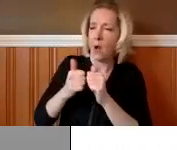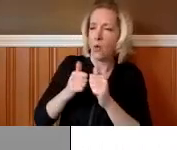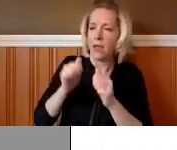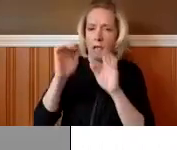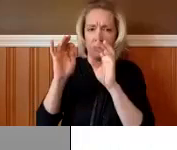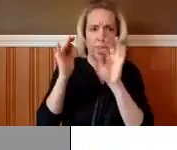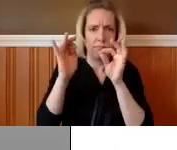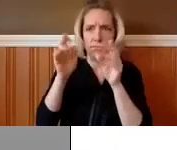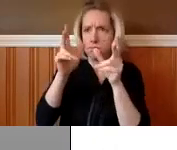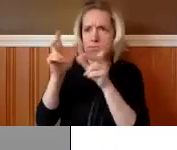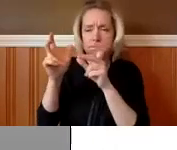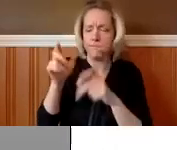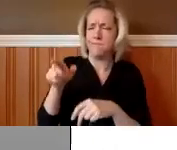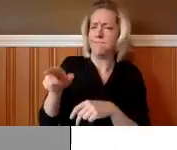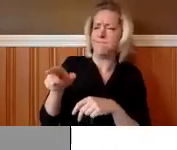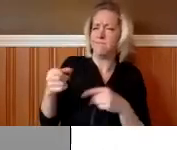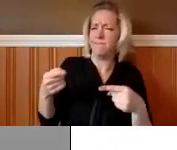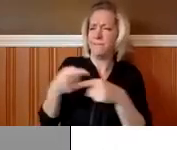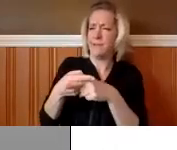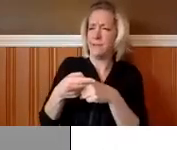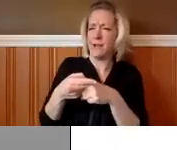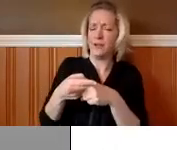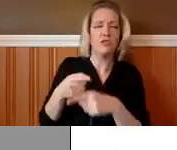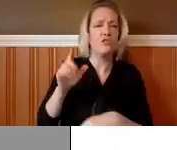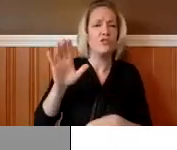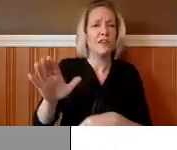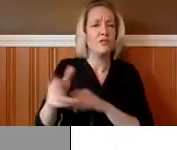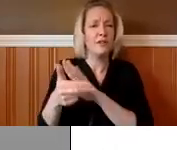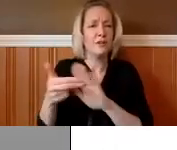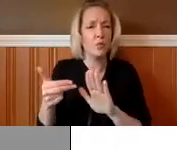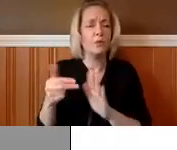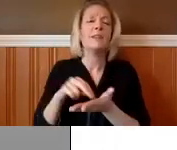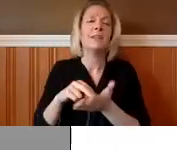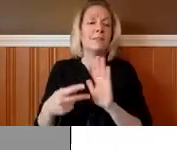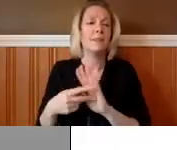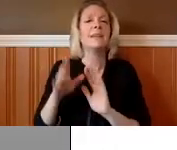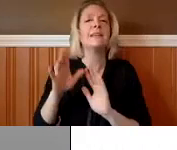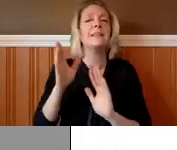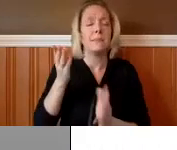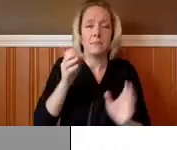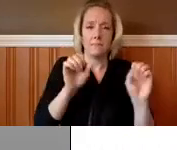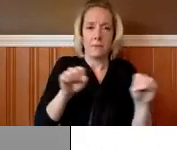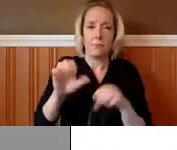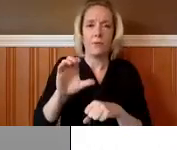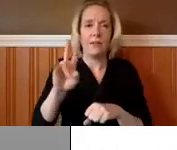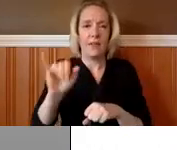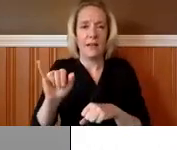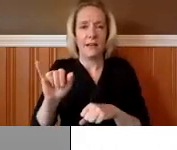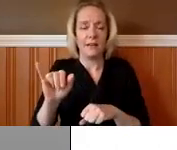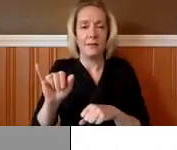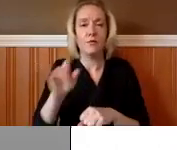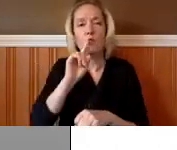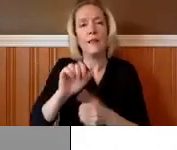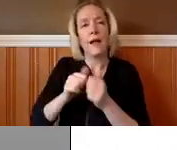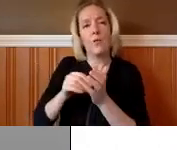visual diagnosis, then that's one check in the CVI checkbox. The way they respond to the 10 characteristics